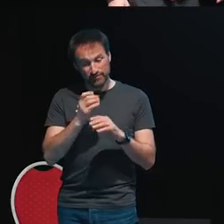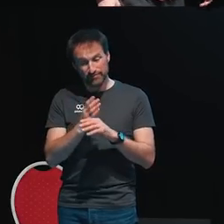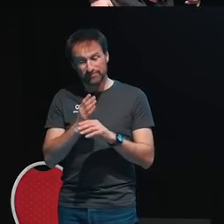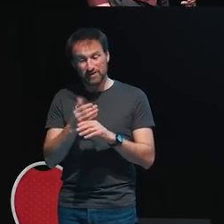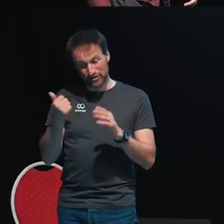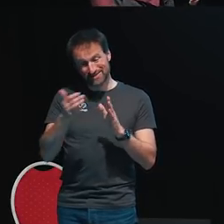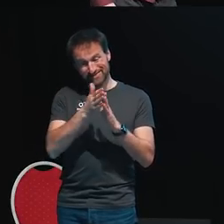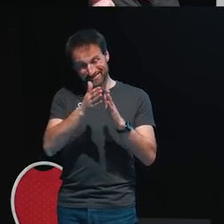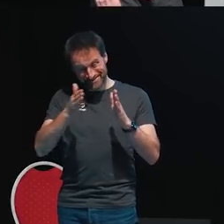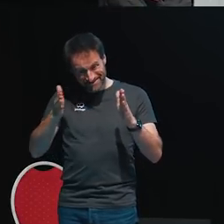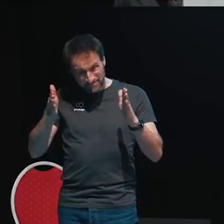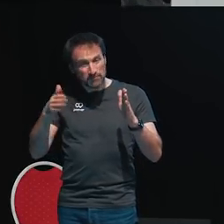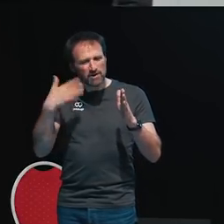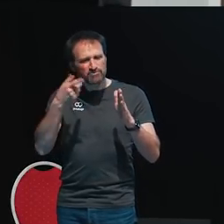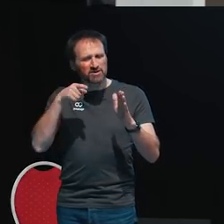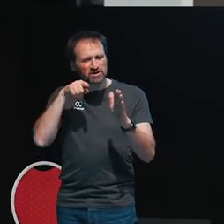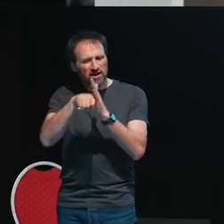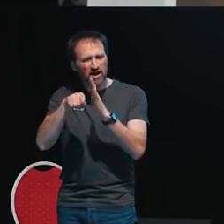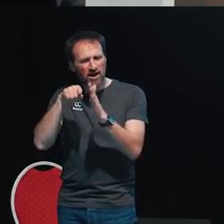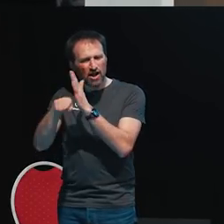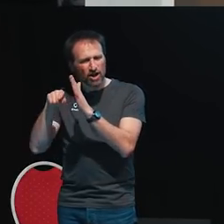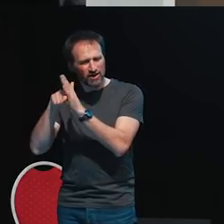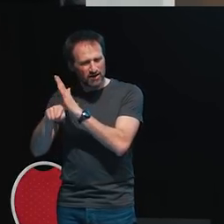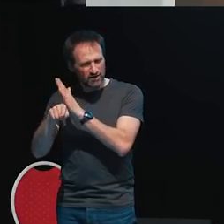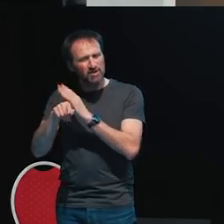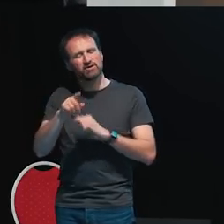in the space. So there are two